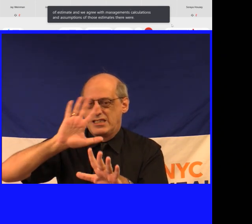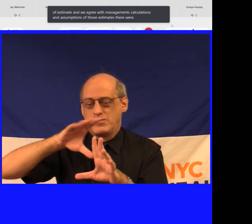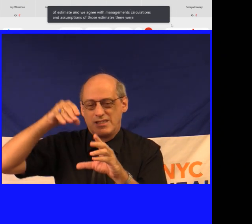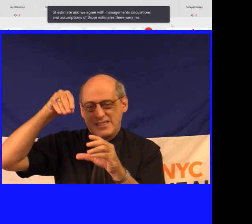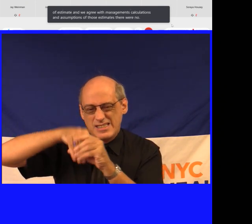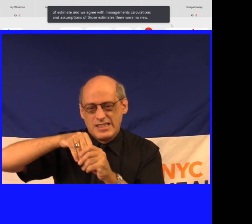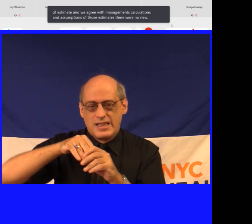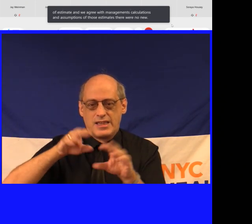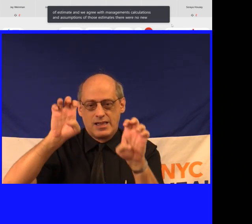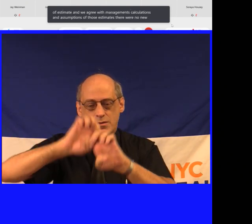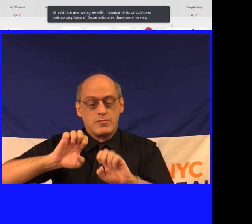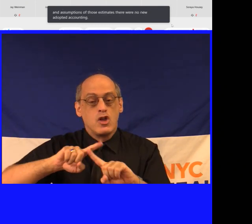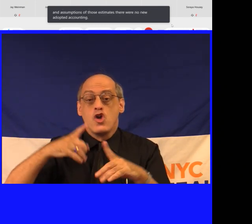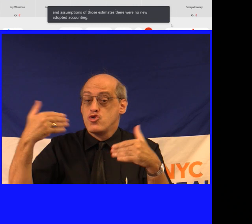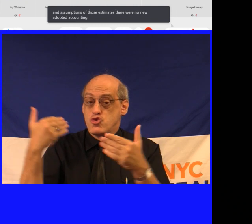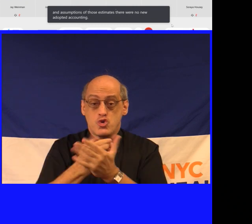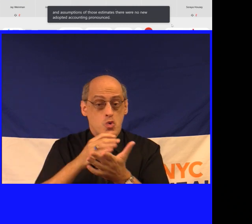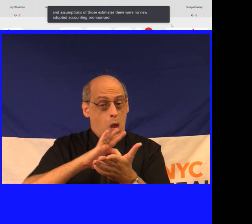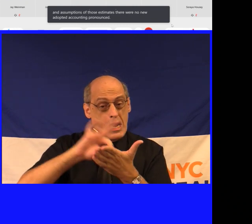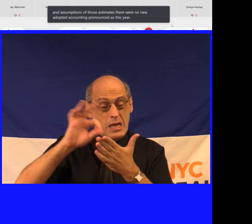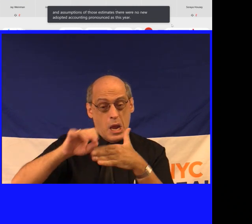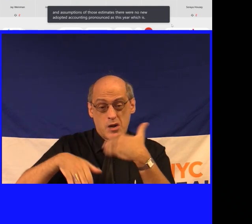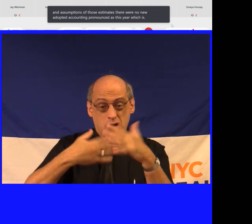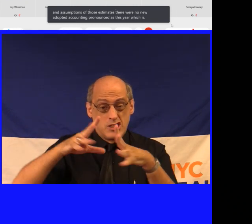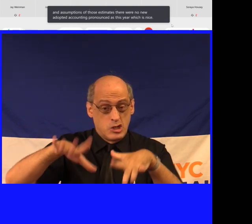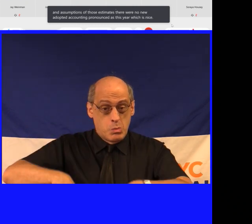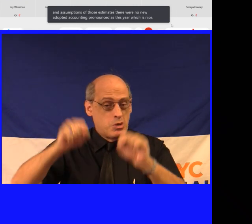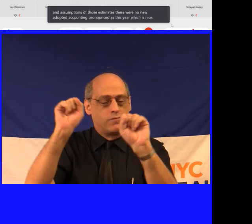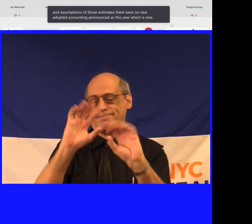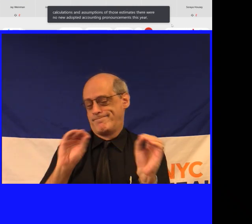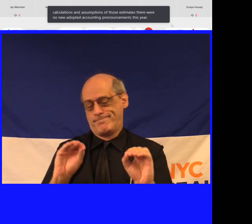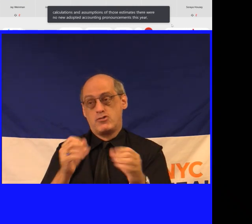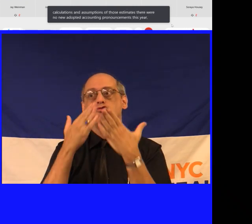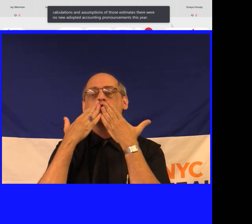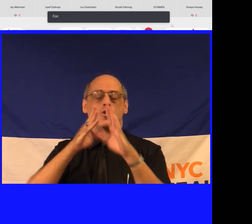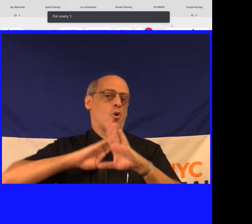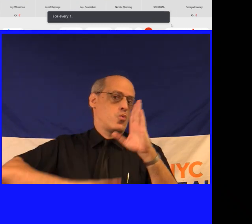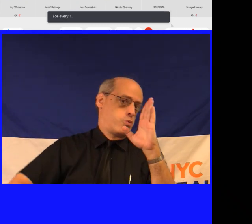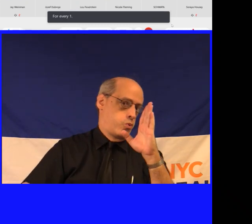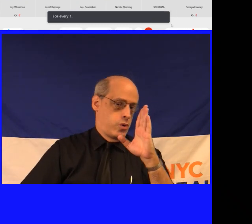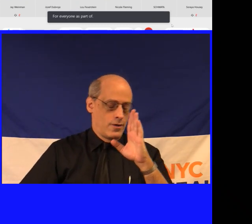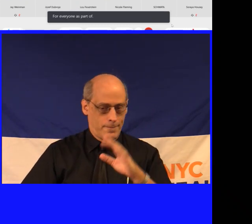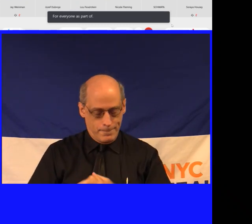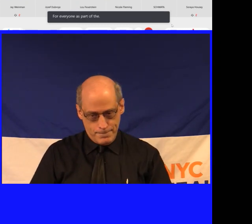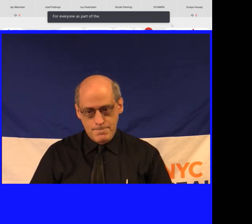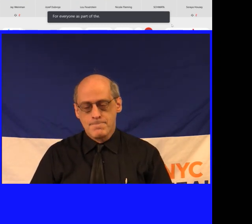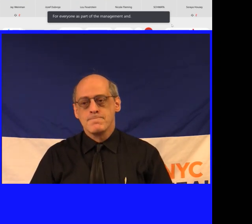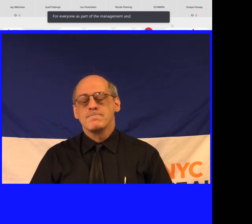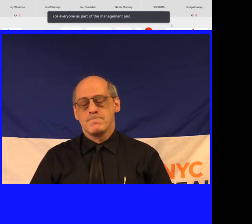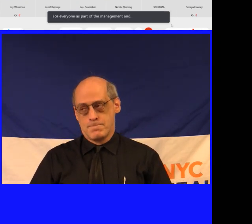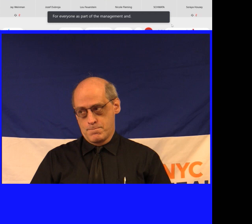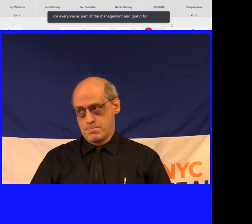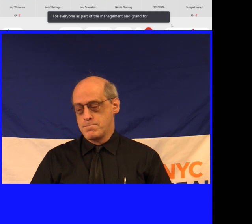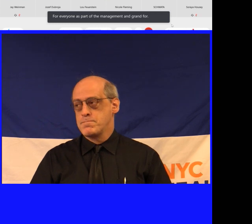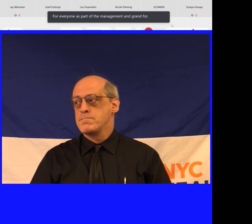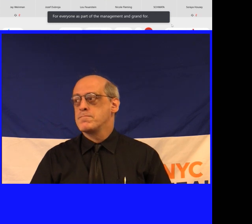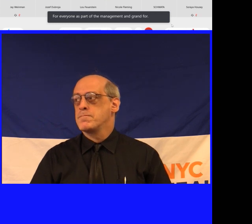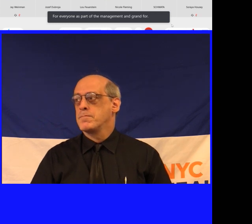new adopted accounting pronouncements this year, which is nice for everyone as part of the management and Grant Thornton's